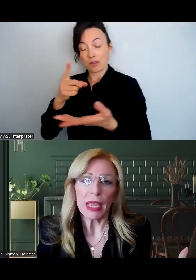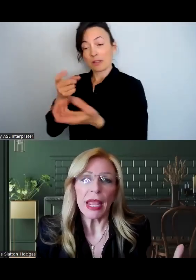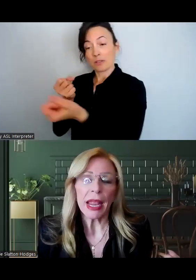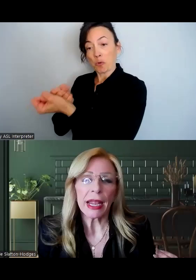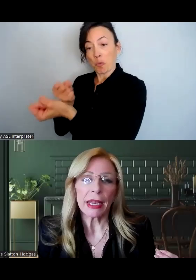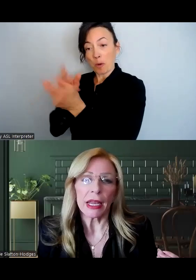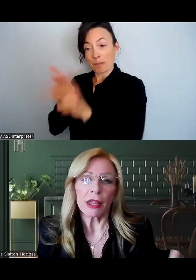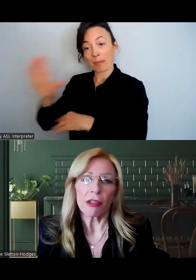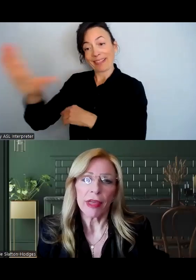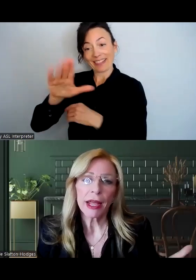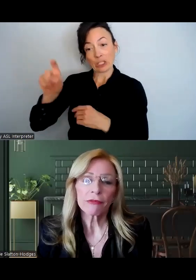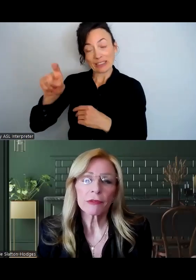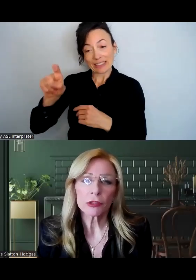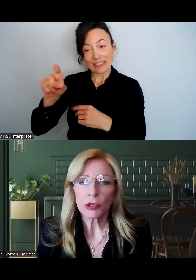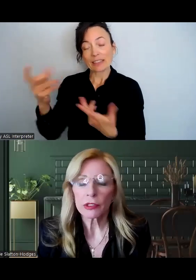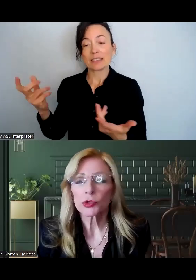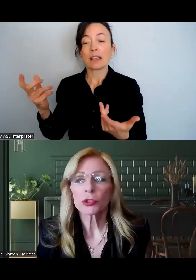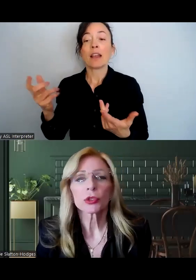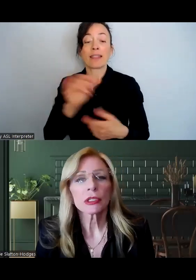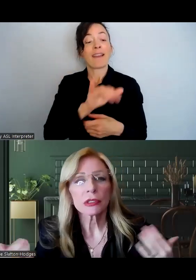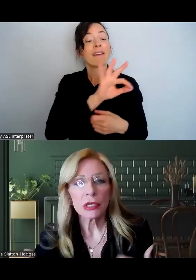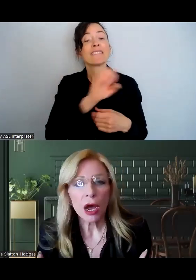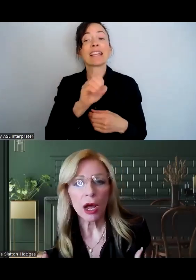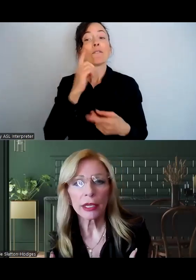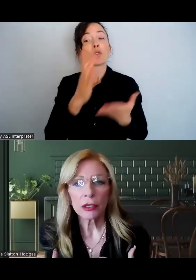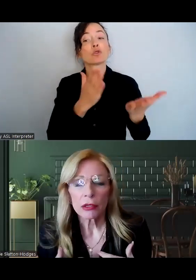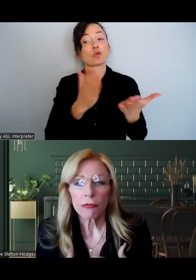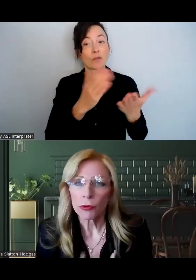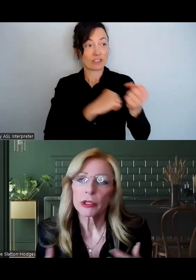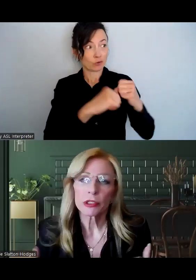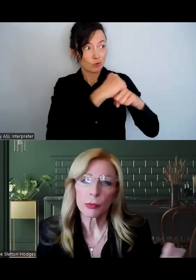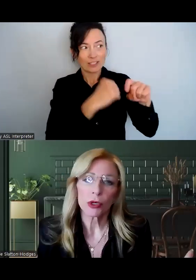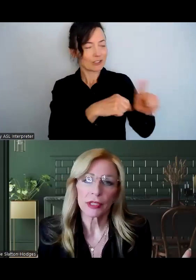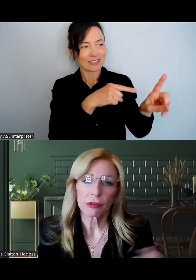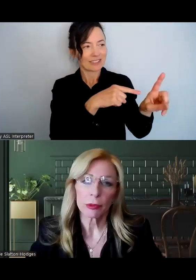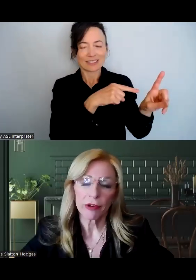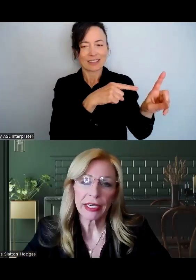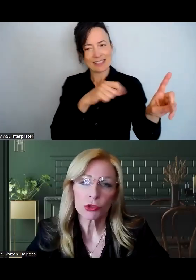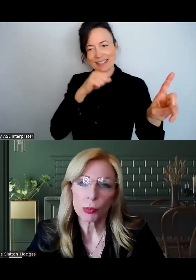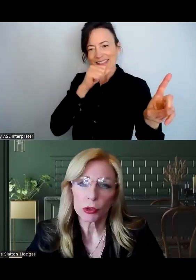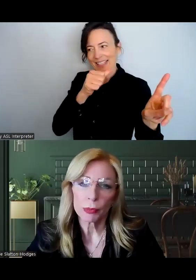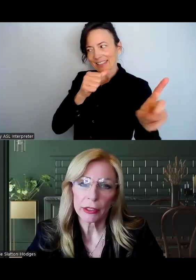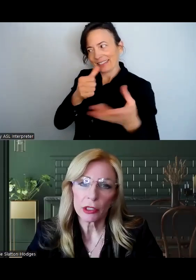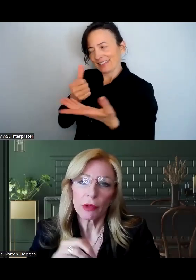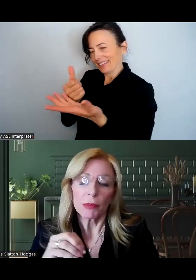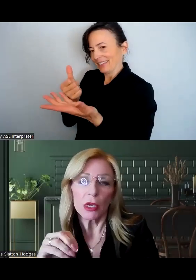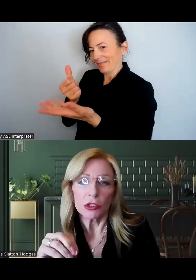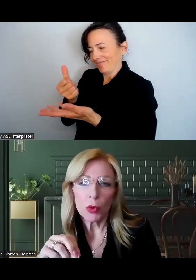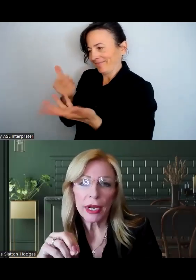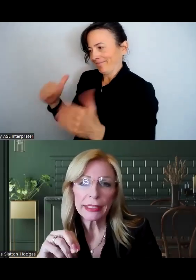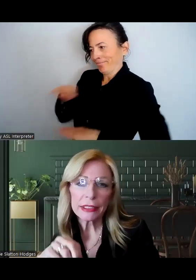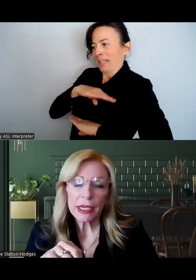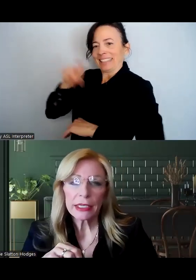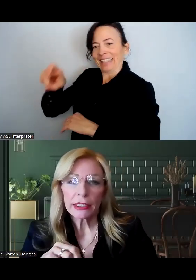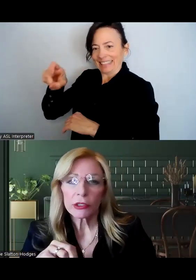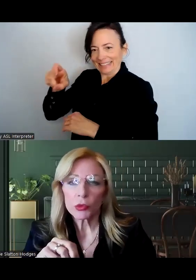needs. And that fee-for-service structure does not fully support that from a financial perspective. So